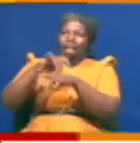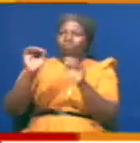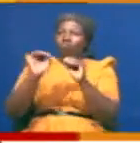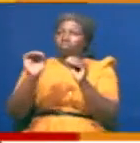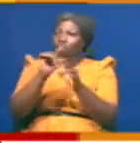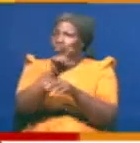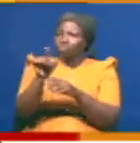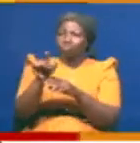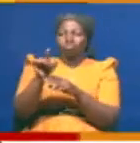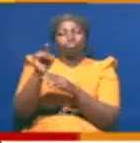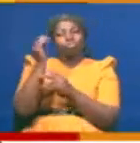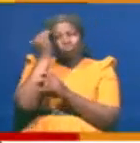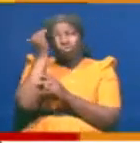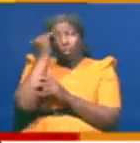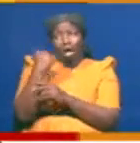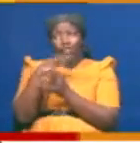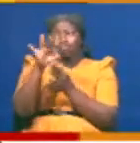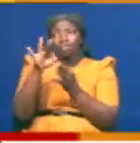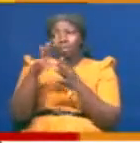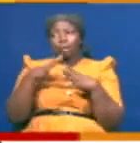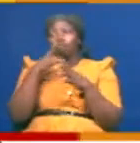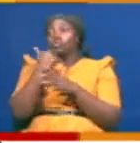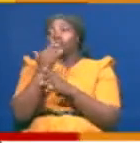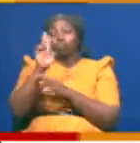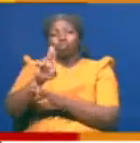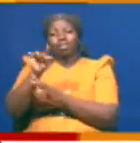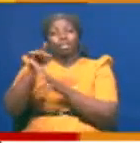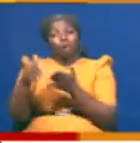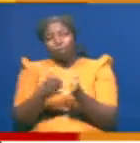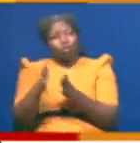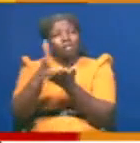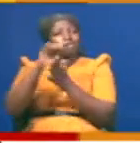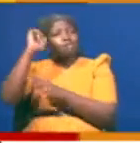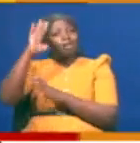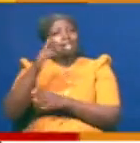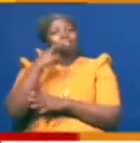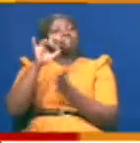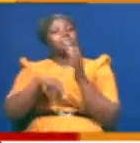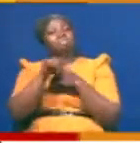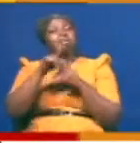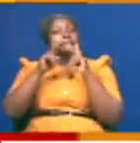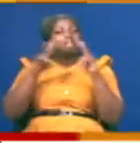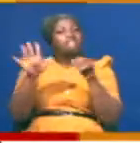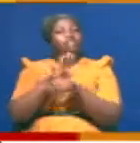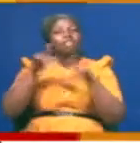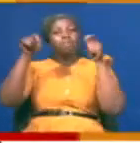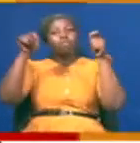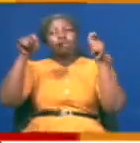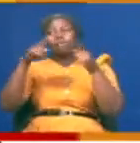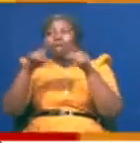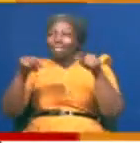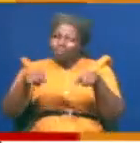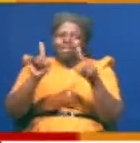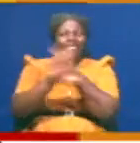know, there are certain people, they take advantage of this. Maybe some politicians, they call it peaceful demonstration. But there are thugs